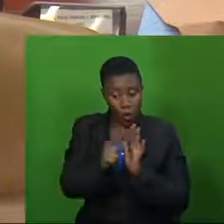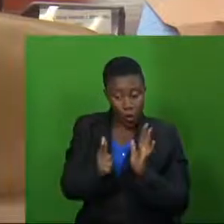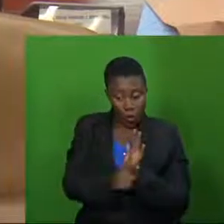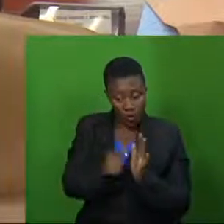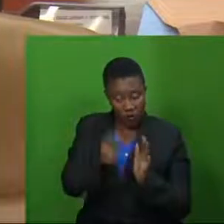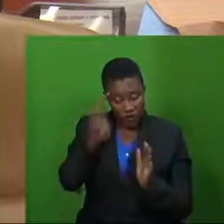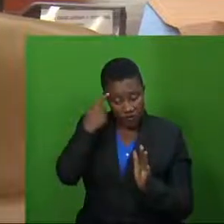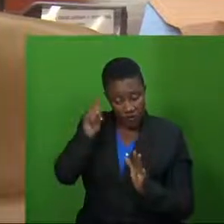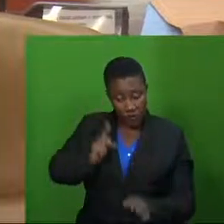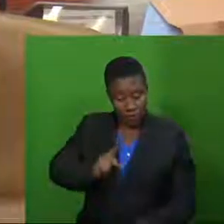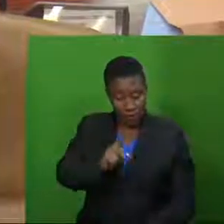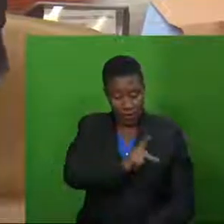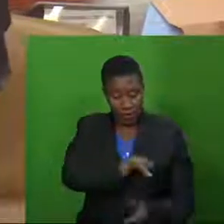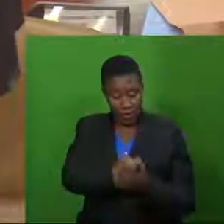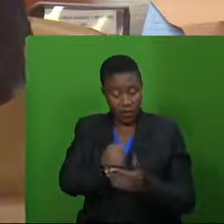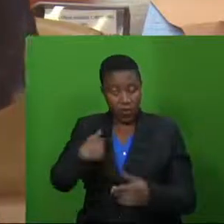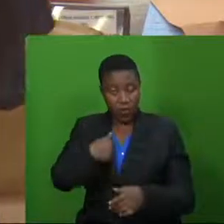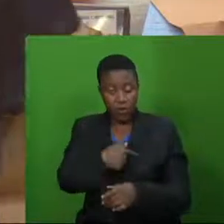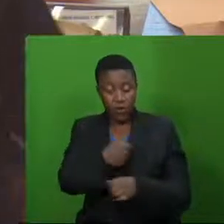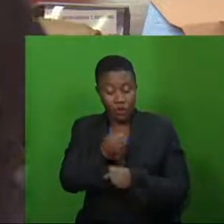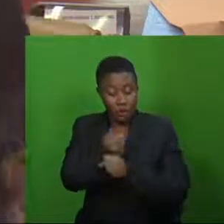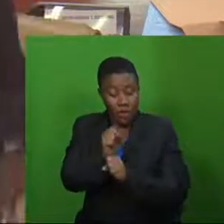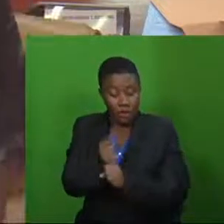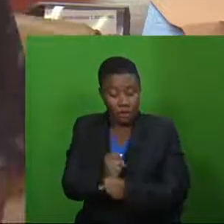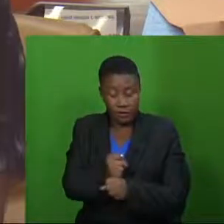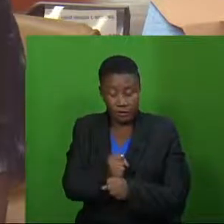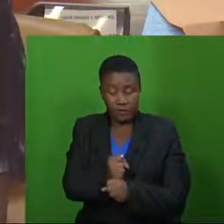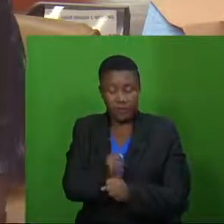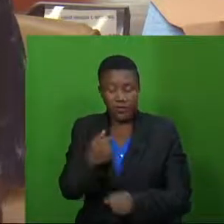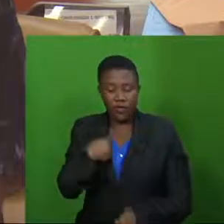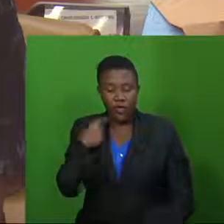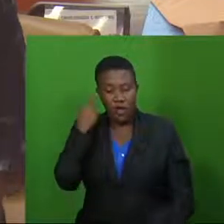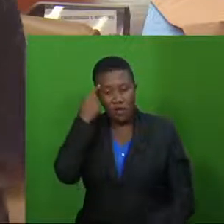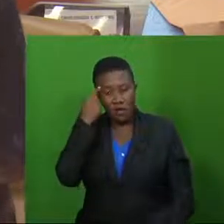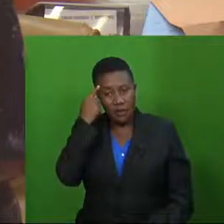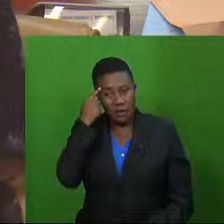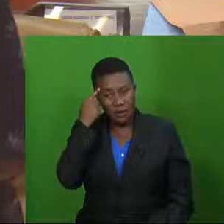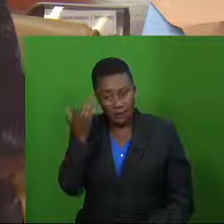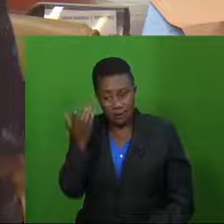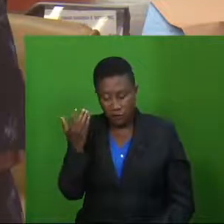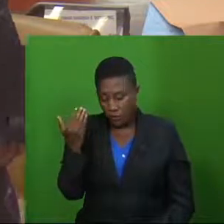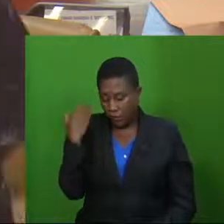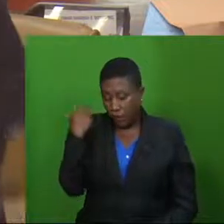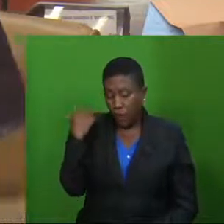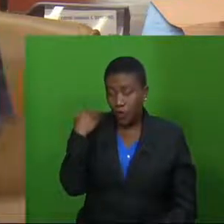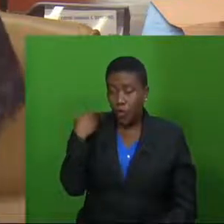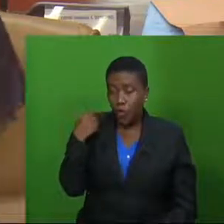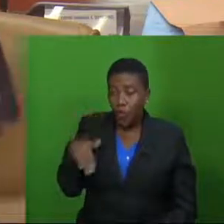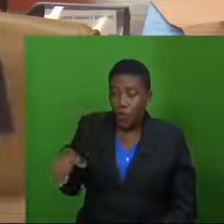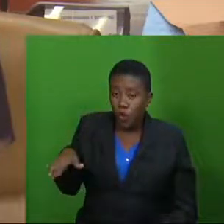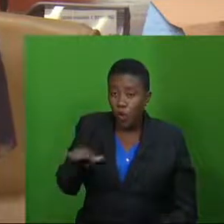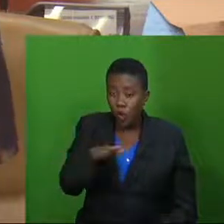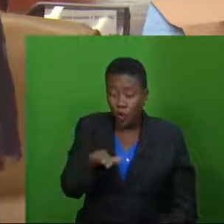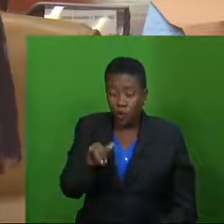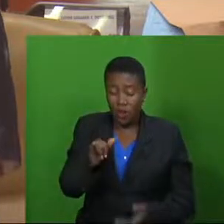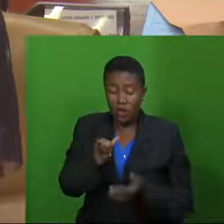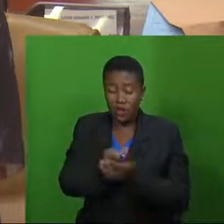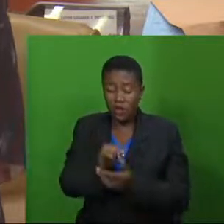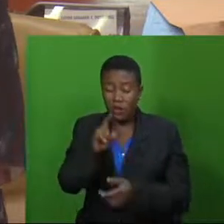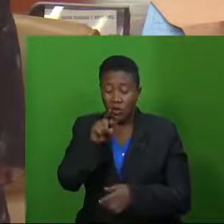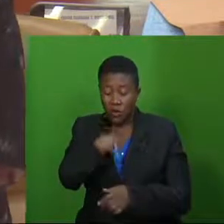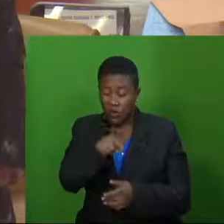forming. And I think this will bring to the attention of all of us that this is one of the